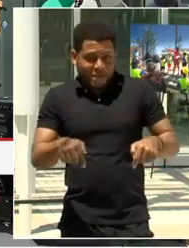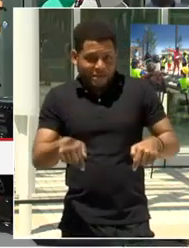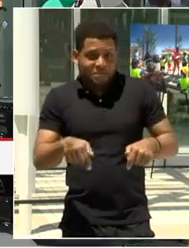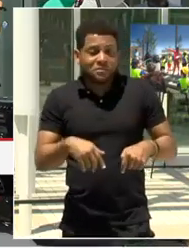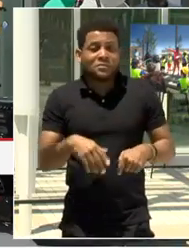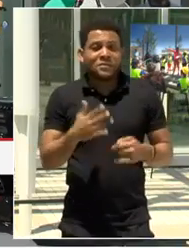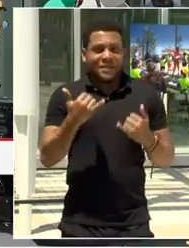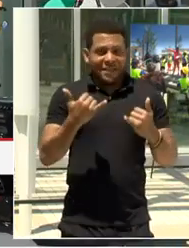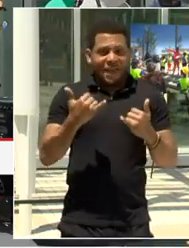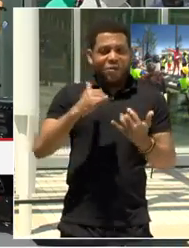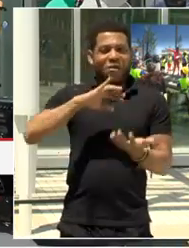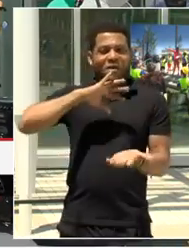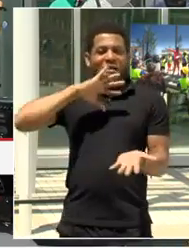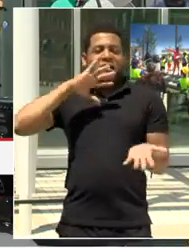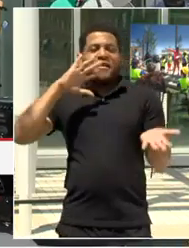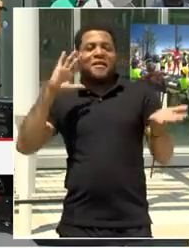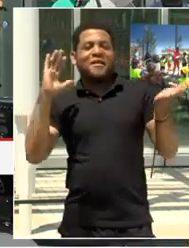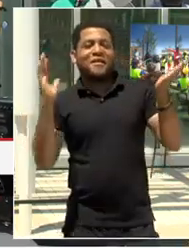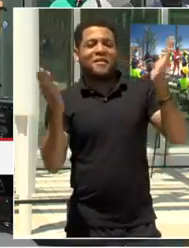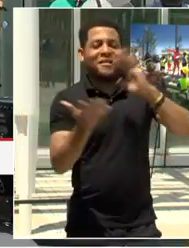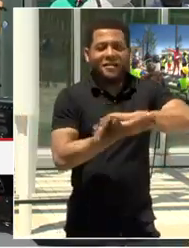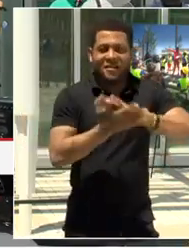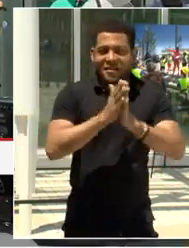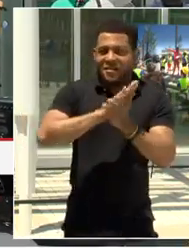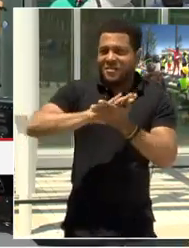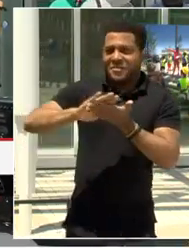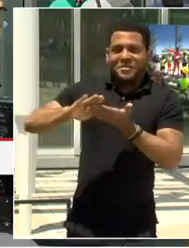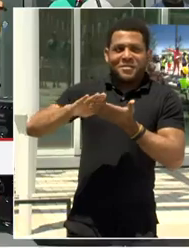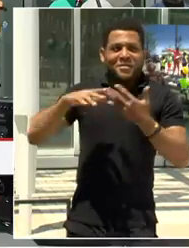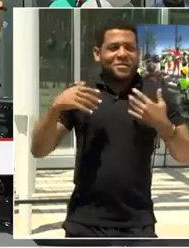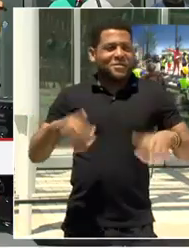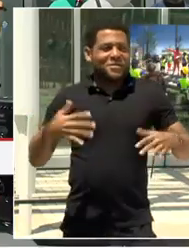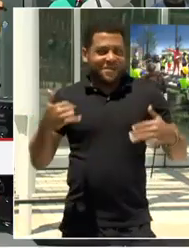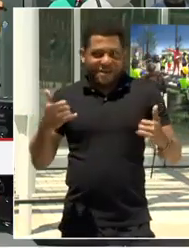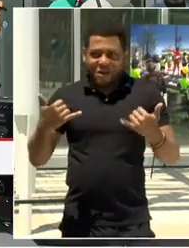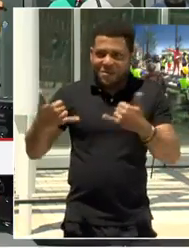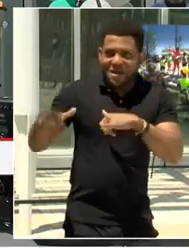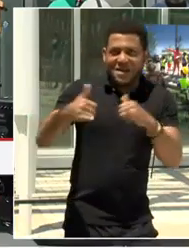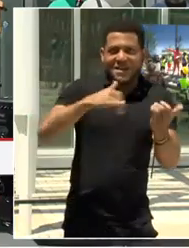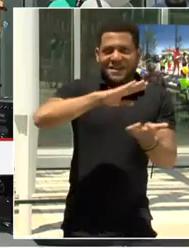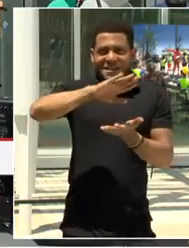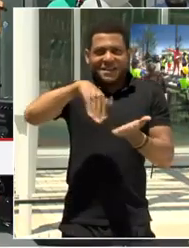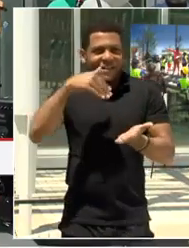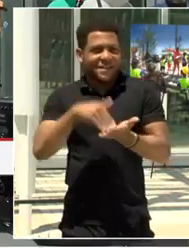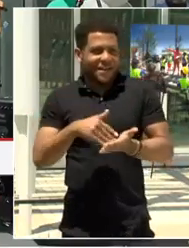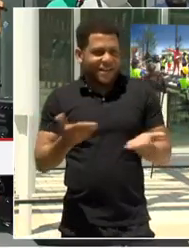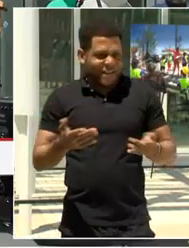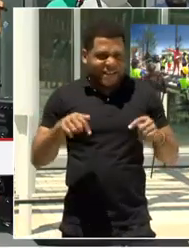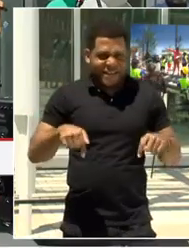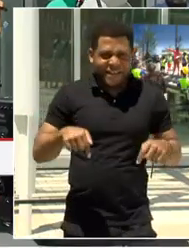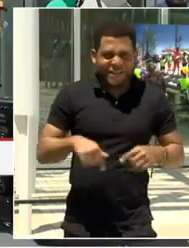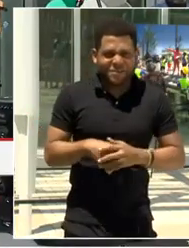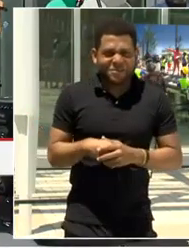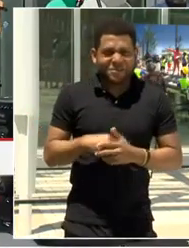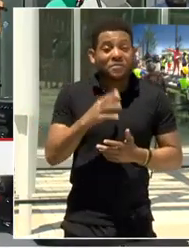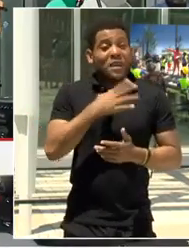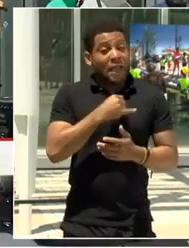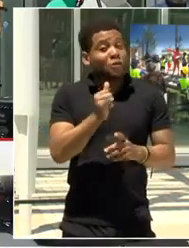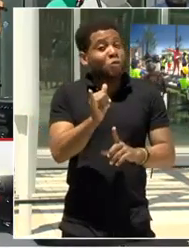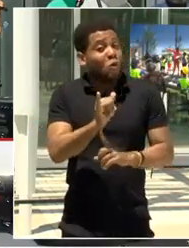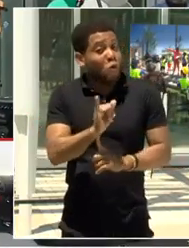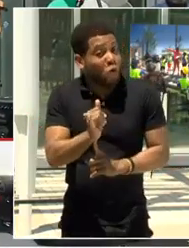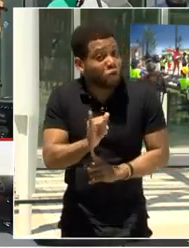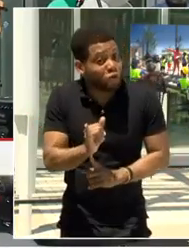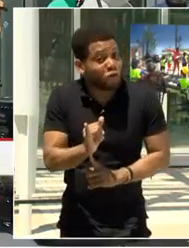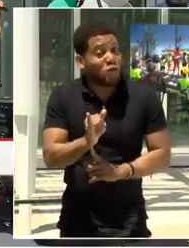center that was desperately needed for this community, but also redeveloped